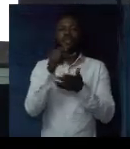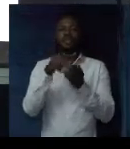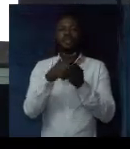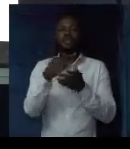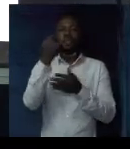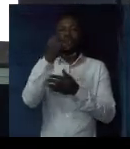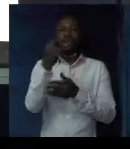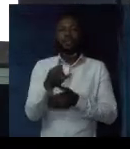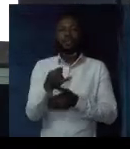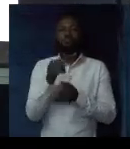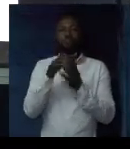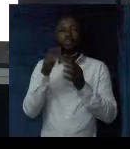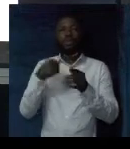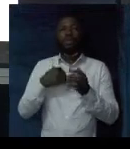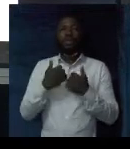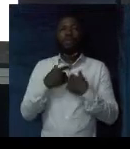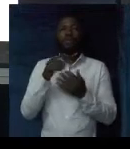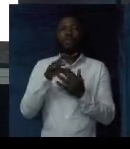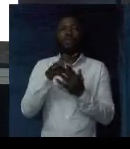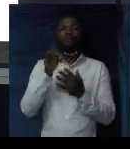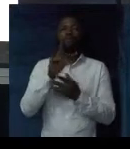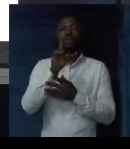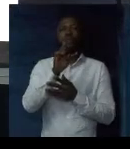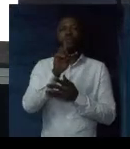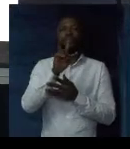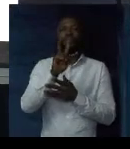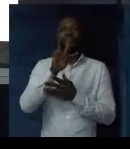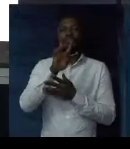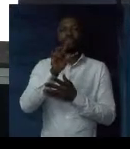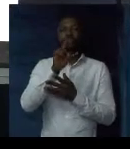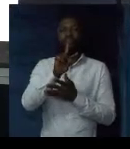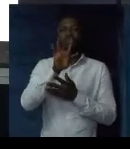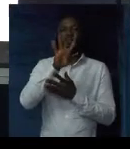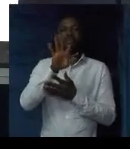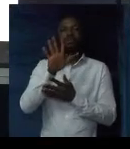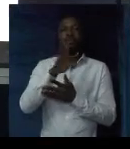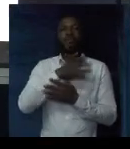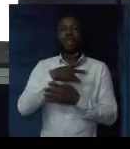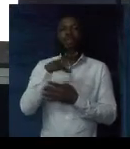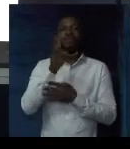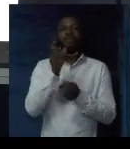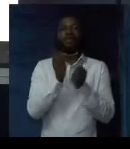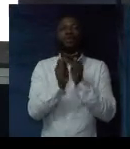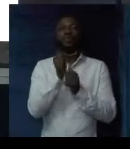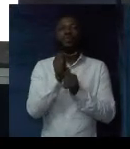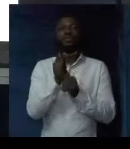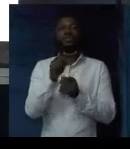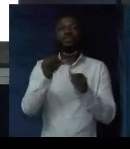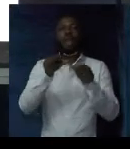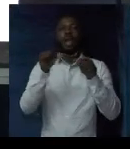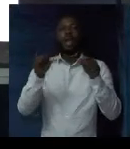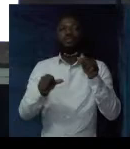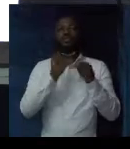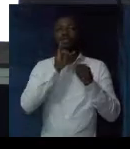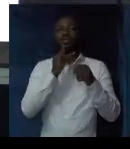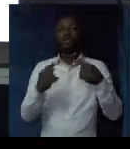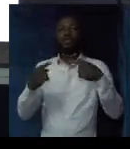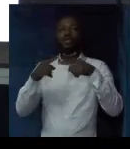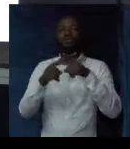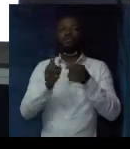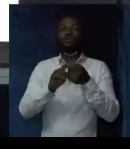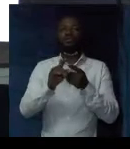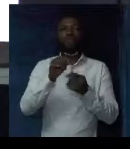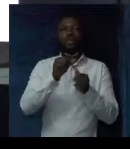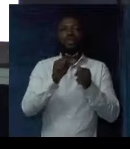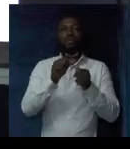So study the diagram closely. We have options 1, 4, 5, and 7. Which angle is corresponding to